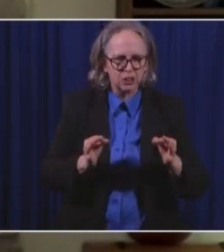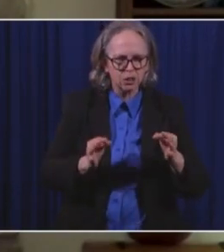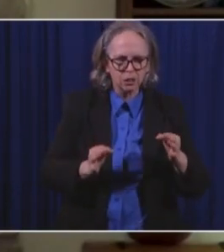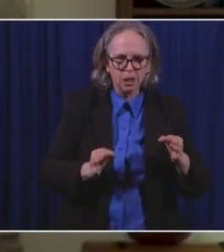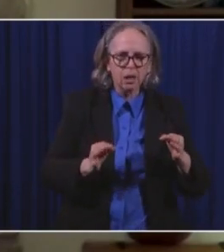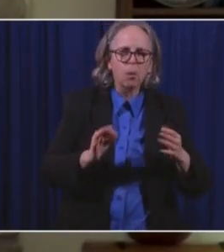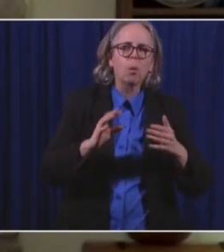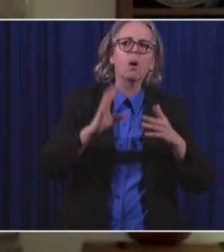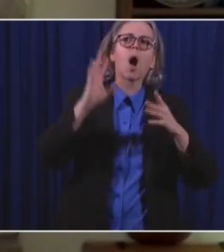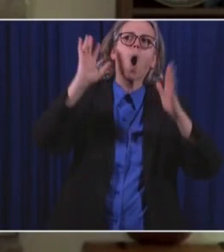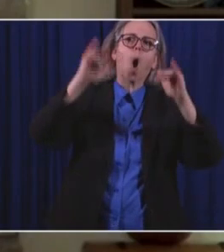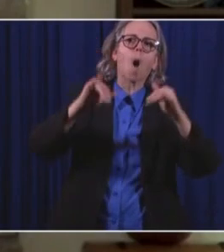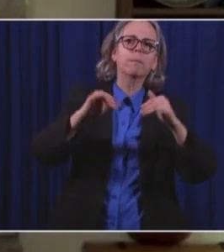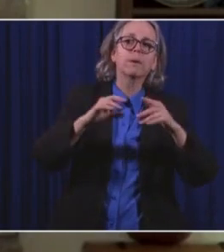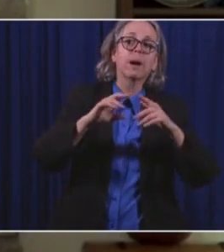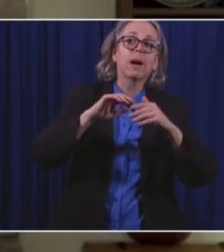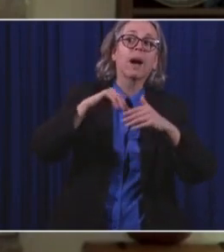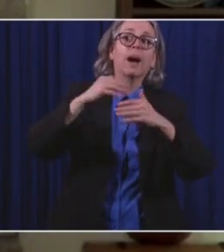safe way.